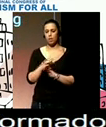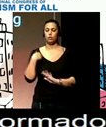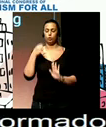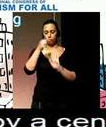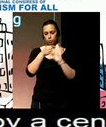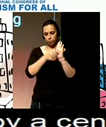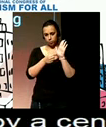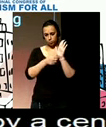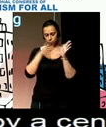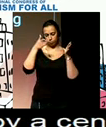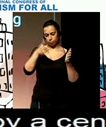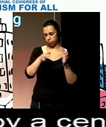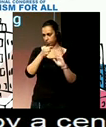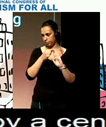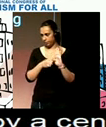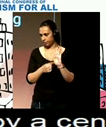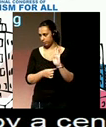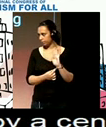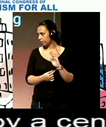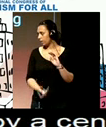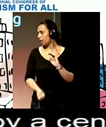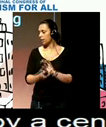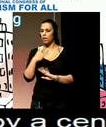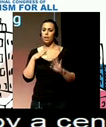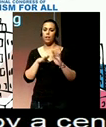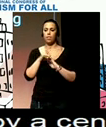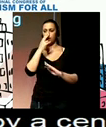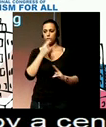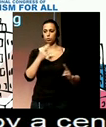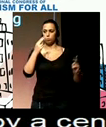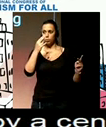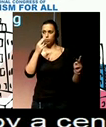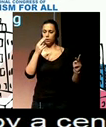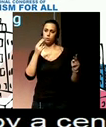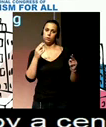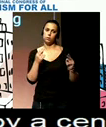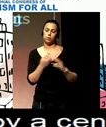Creating public spaces and pedestrian routes that connect the historical sites,